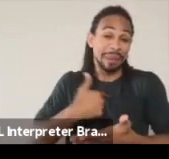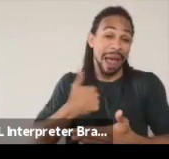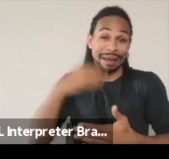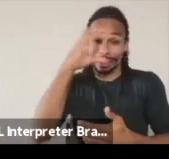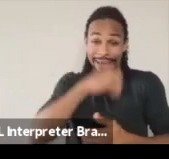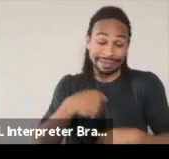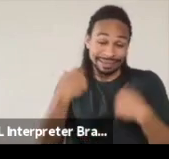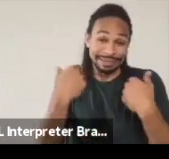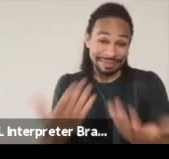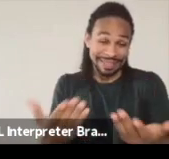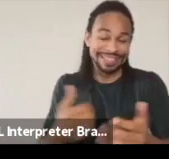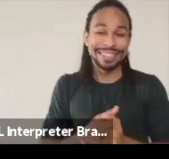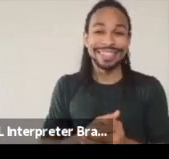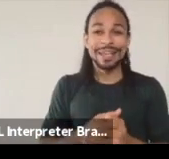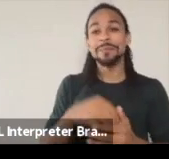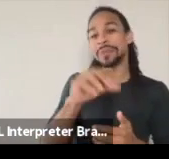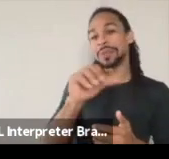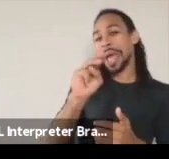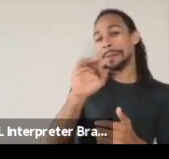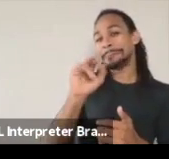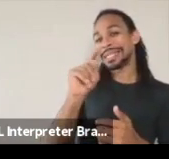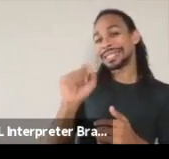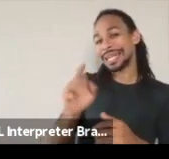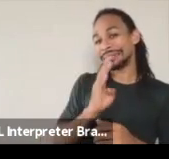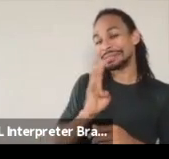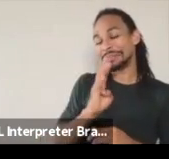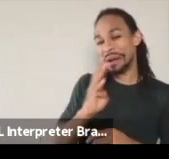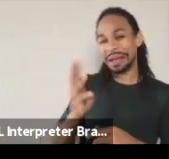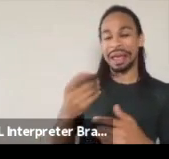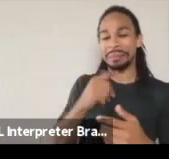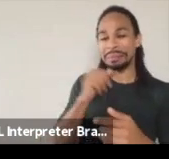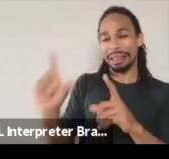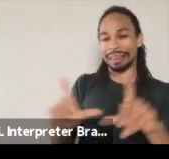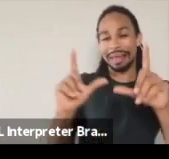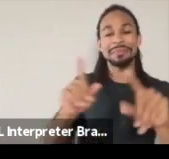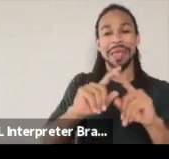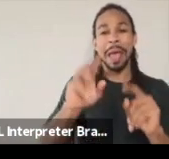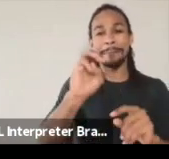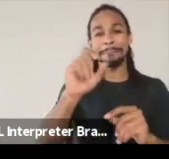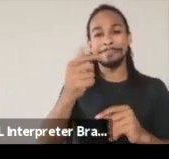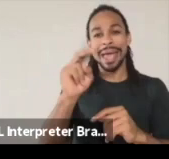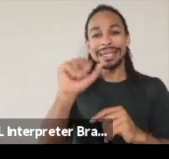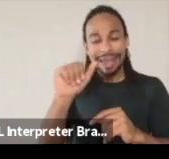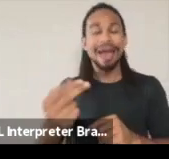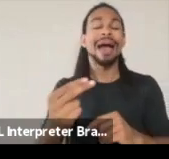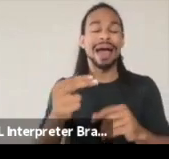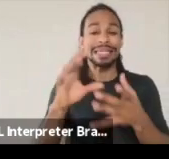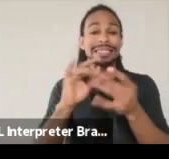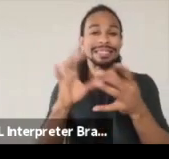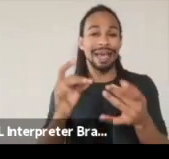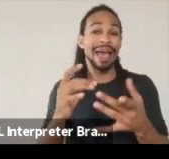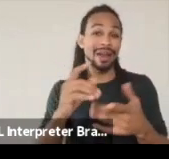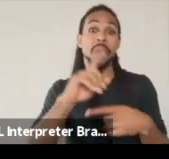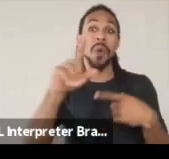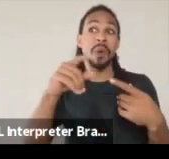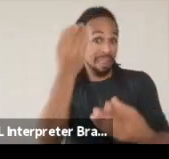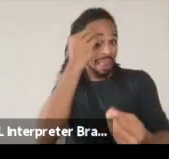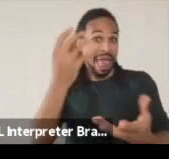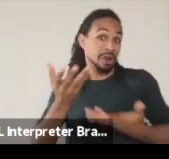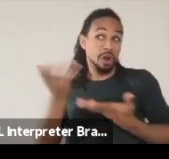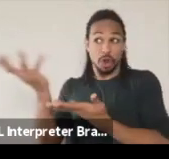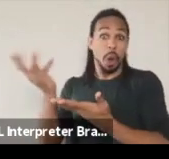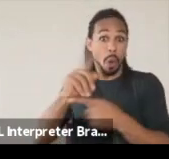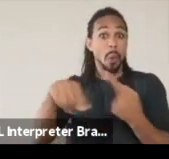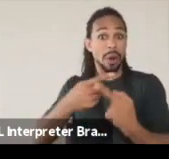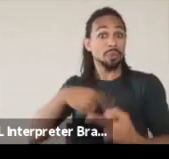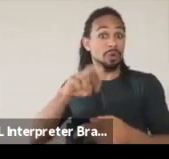This is Amita. My voice is just here without a screen to let you know that Meghna said just to let her know when we are ready to wrap up. And I do